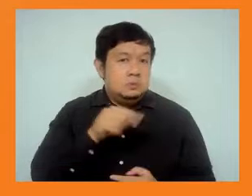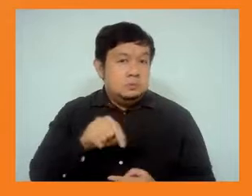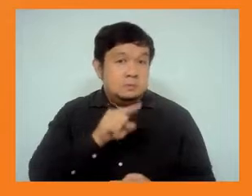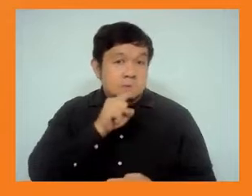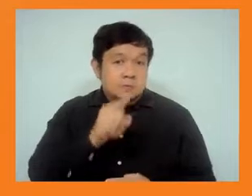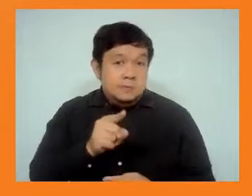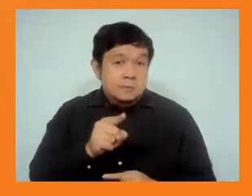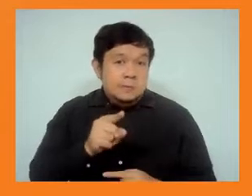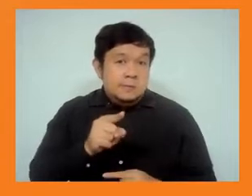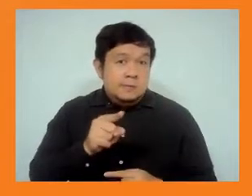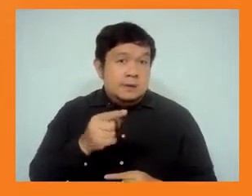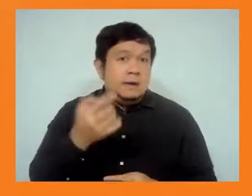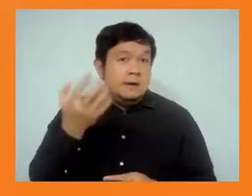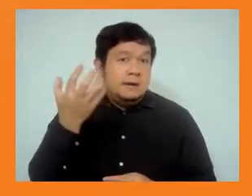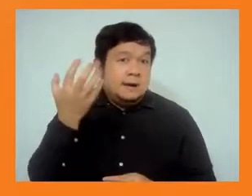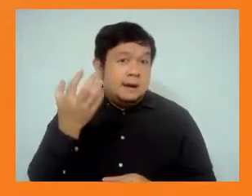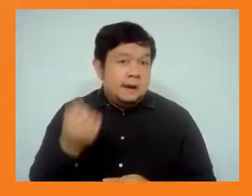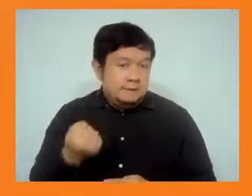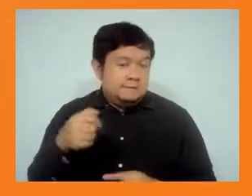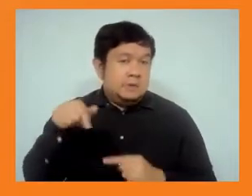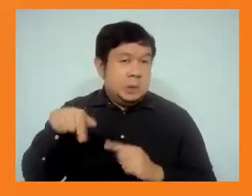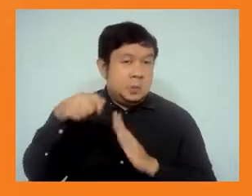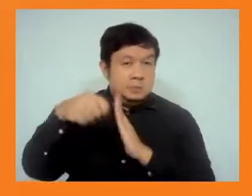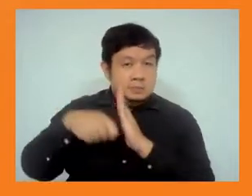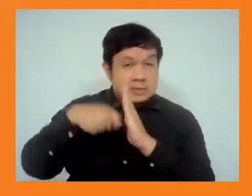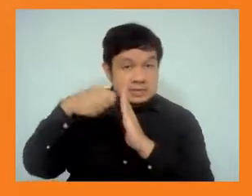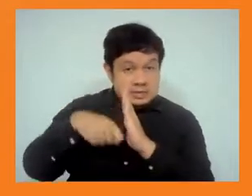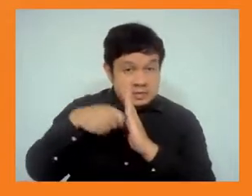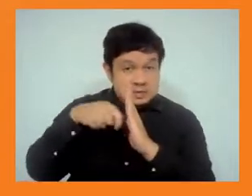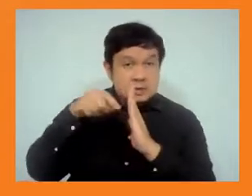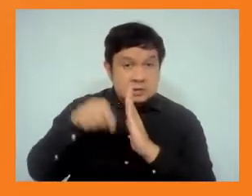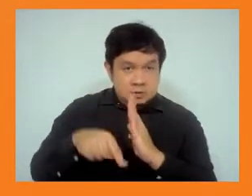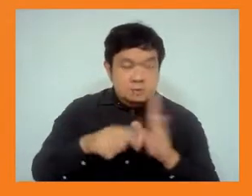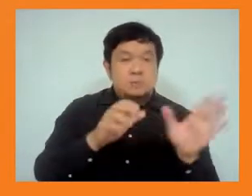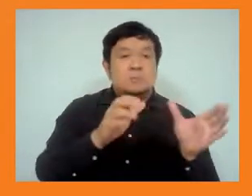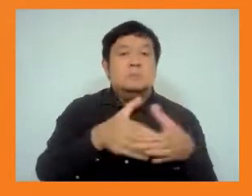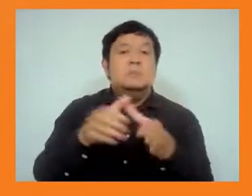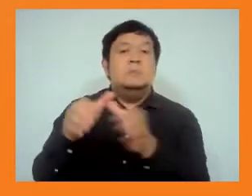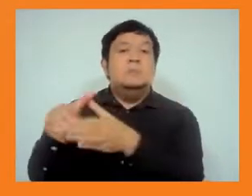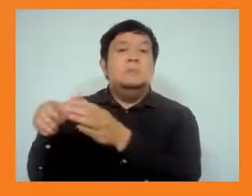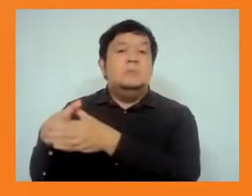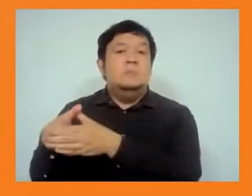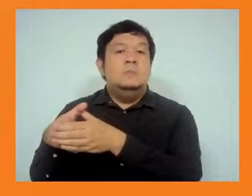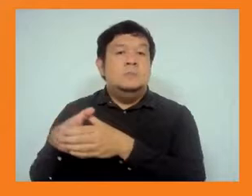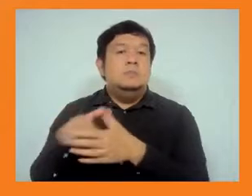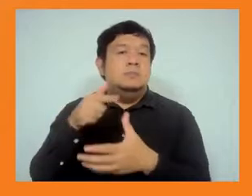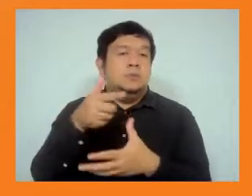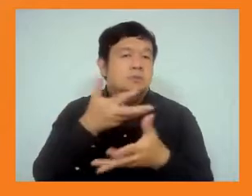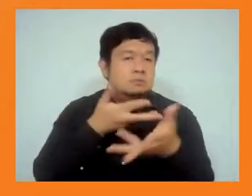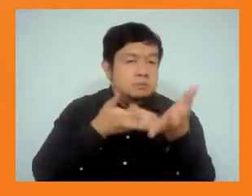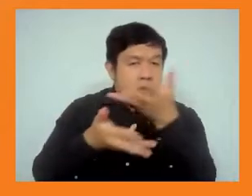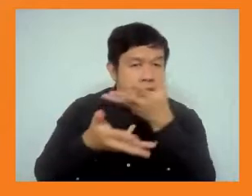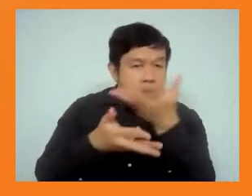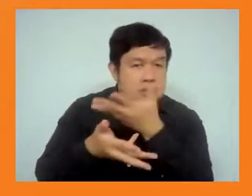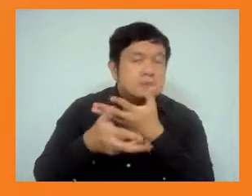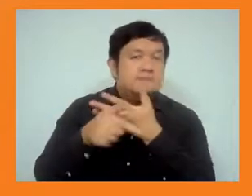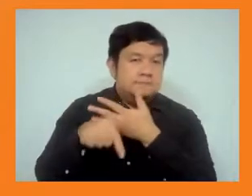for assessing, planning, managing of impacts, preparing environmental impact assessment